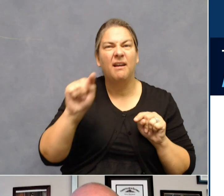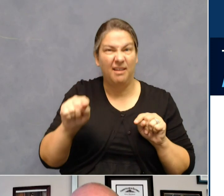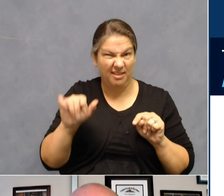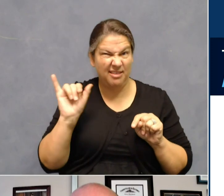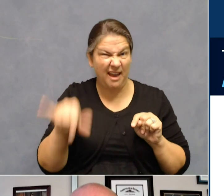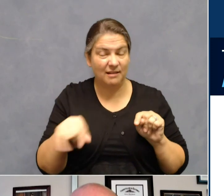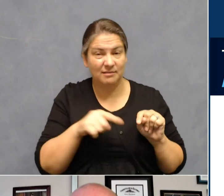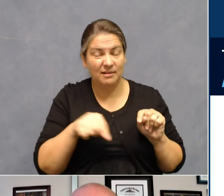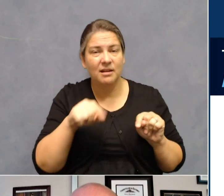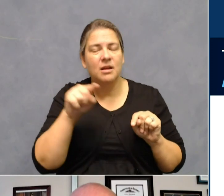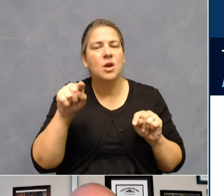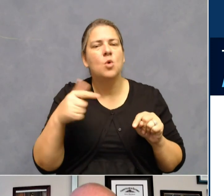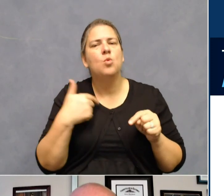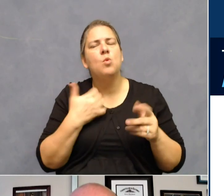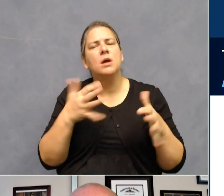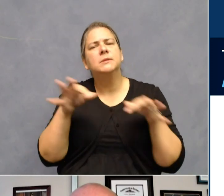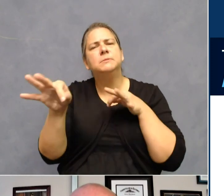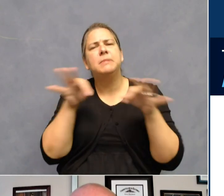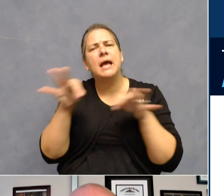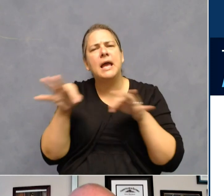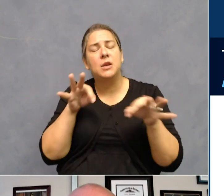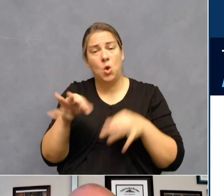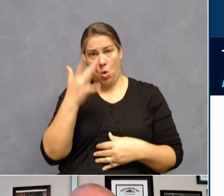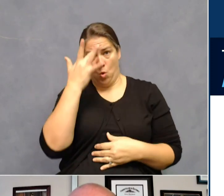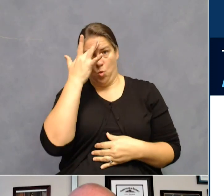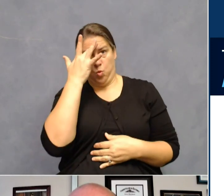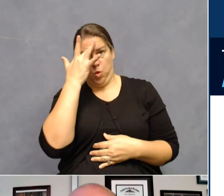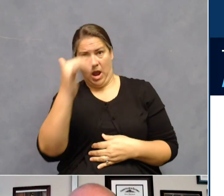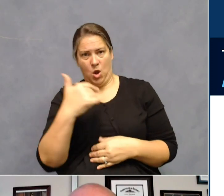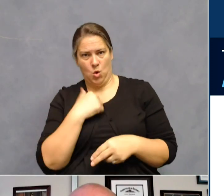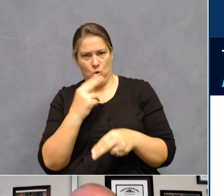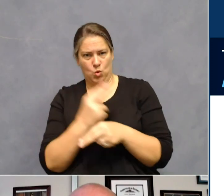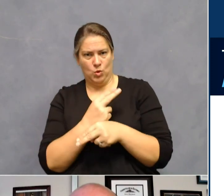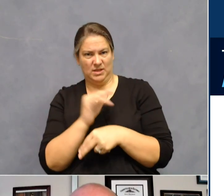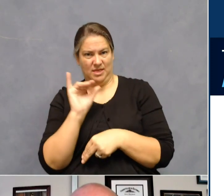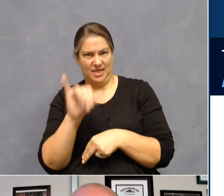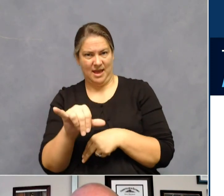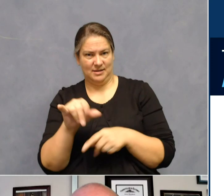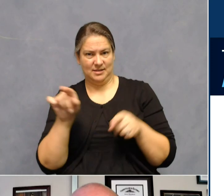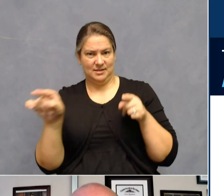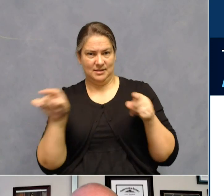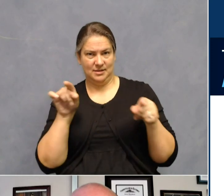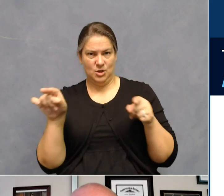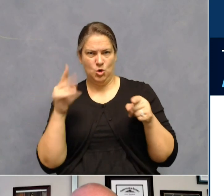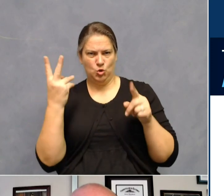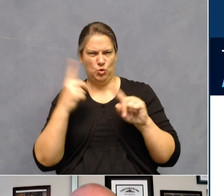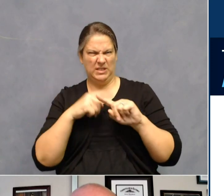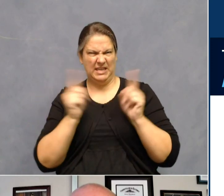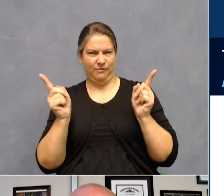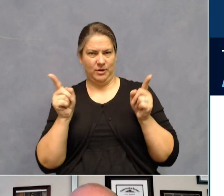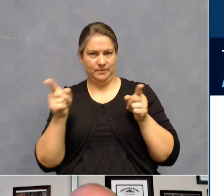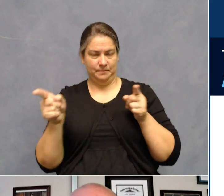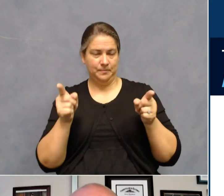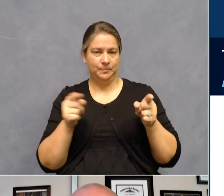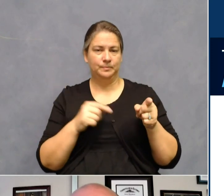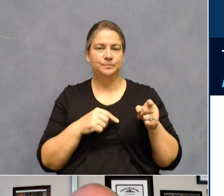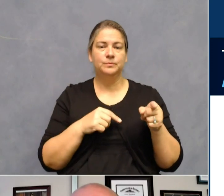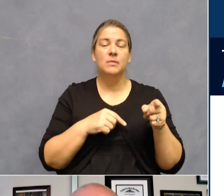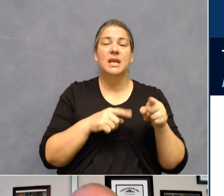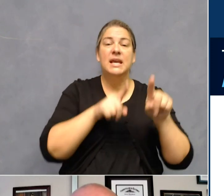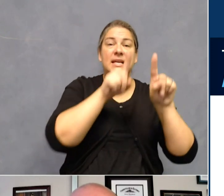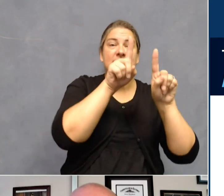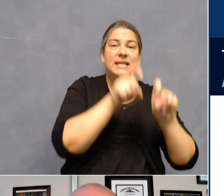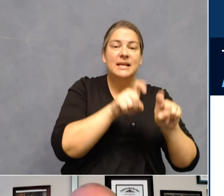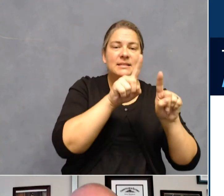are useful, and why they differ. So the first one I'm going to talk about is test positivity. Test